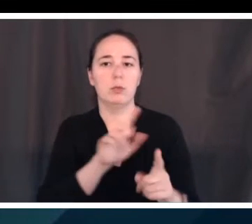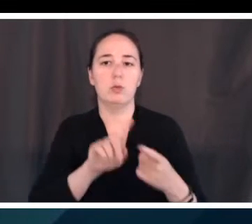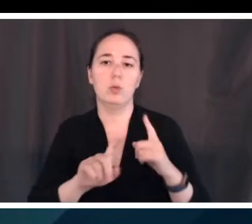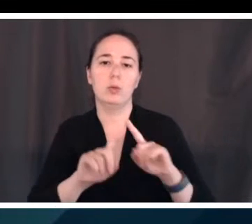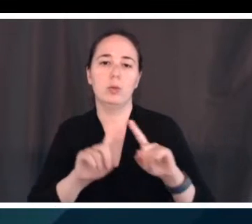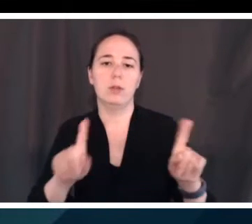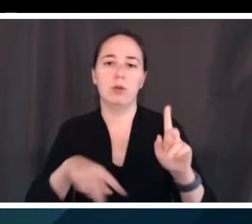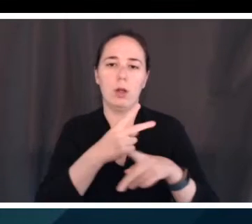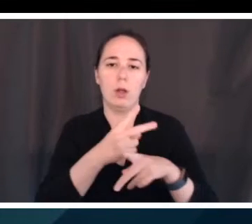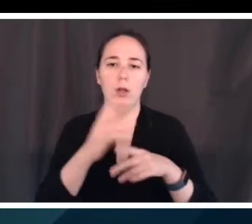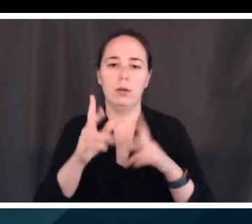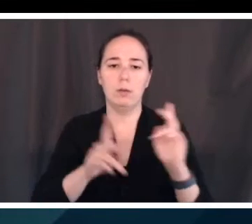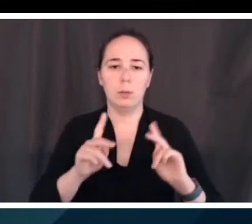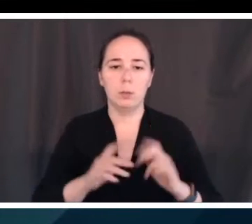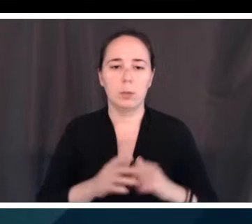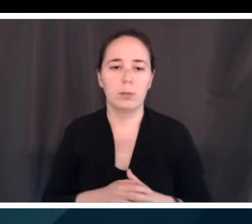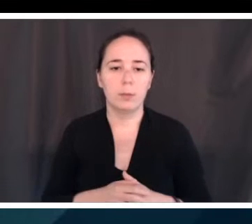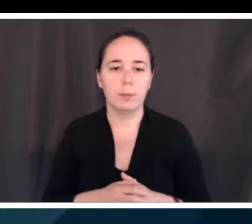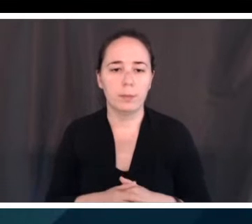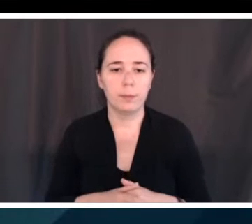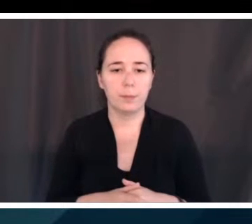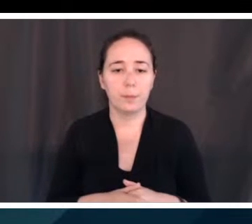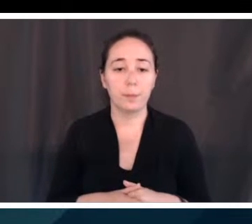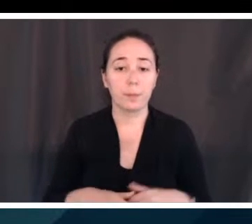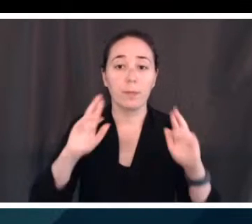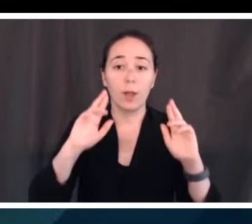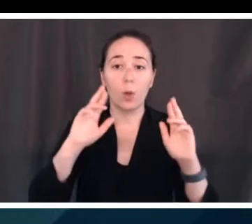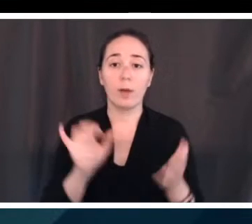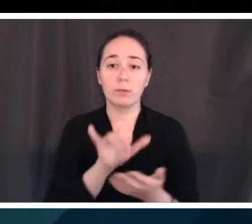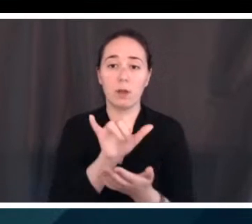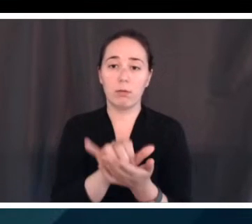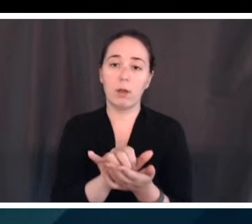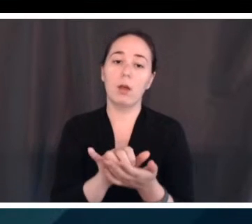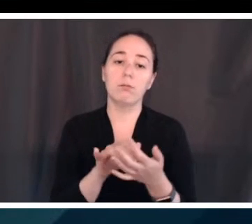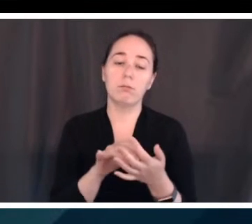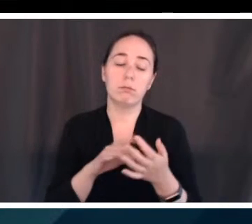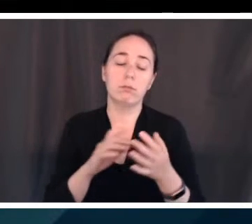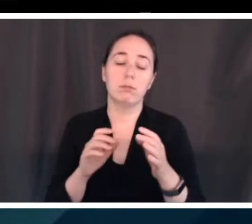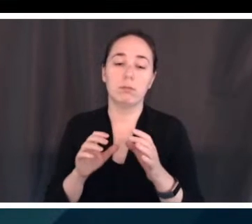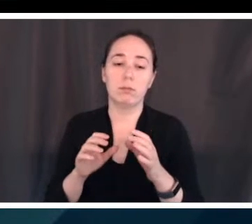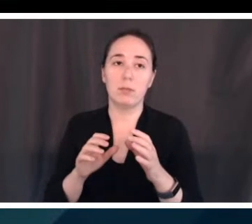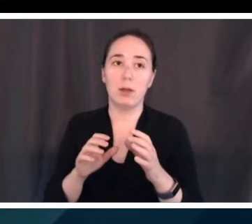that I've done that, and I continue to learn how to do that.